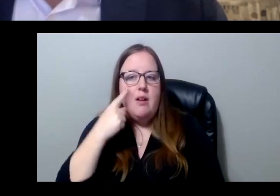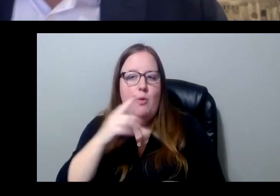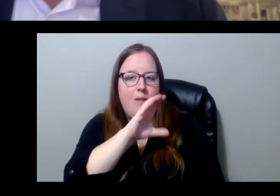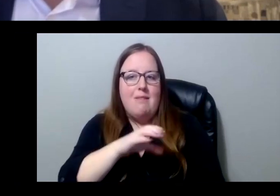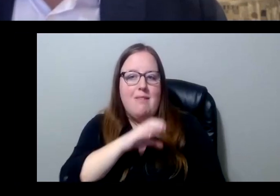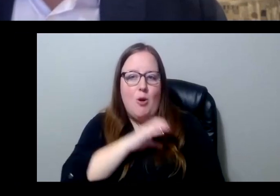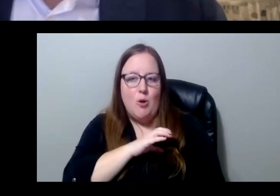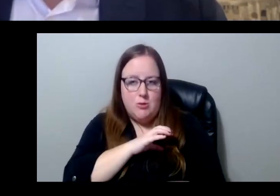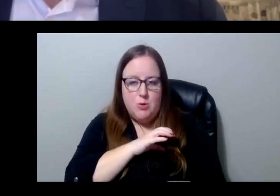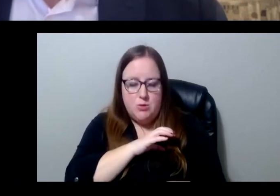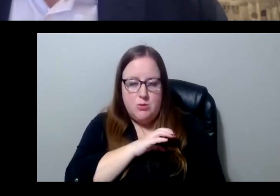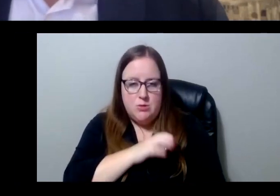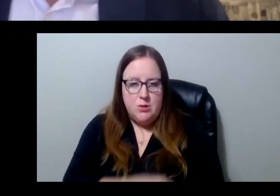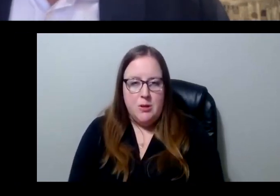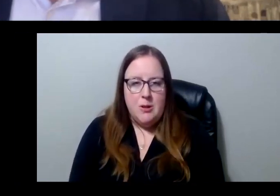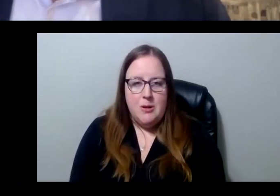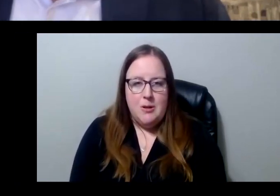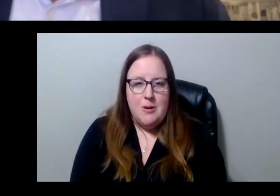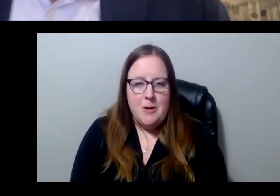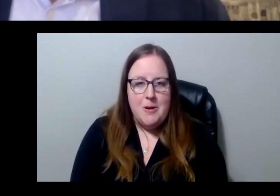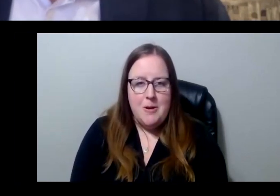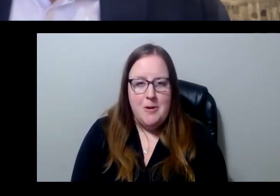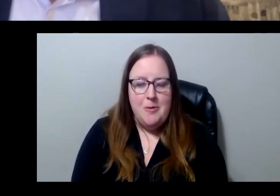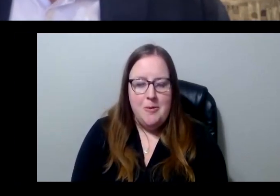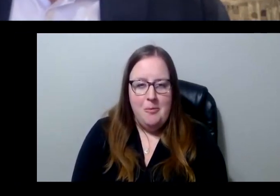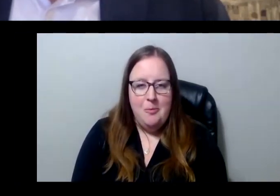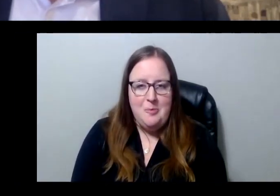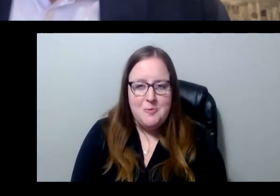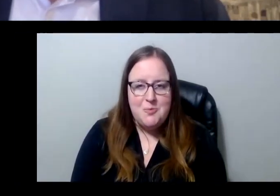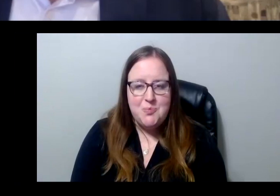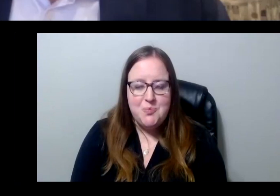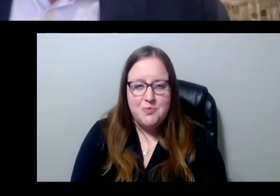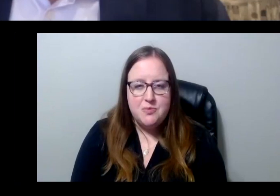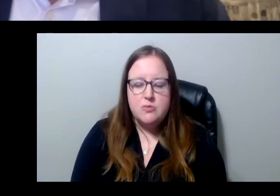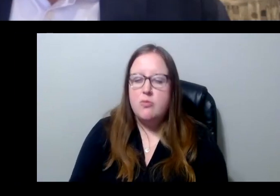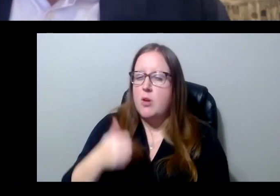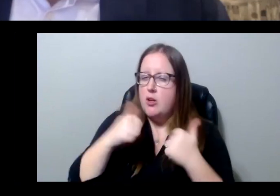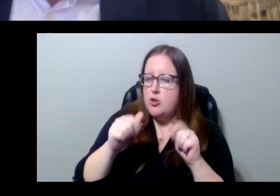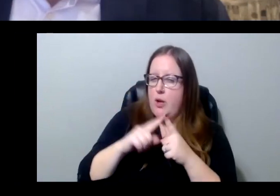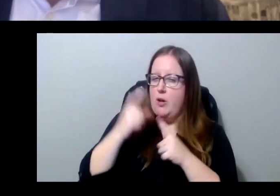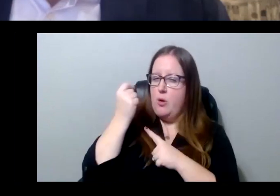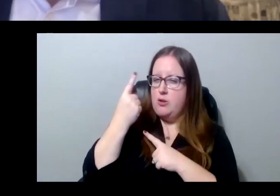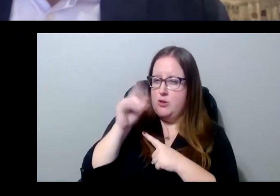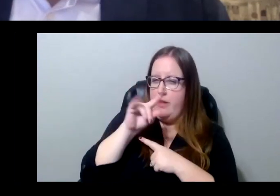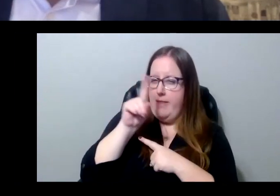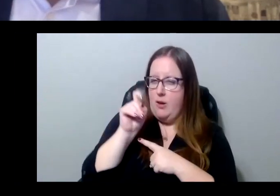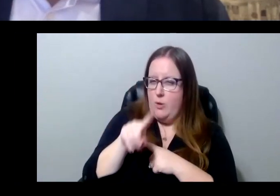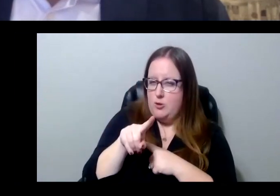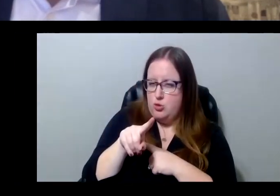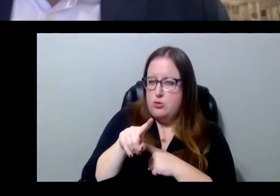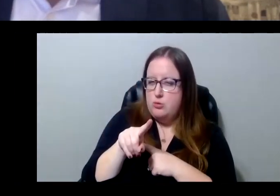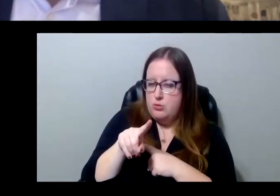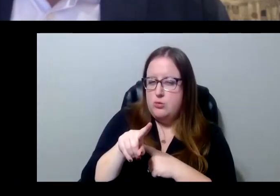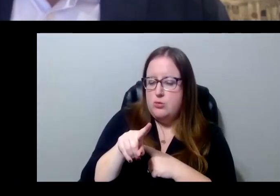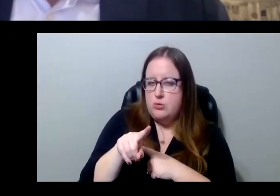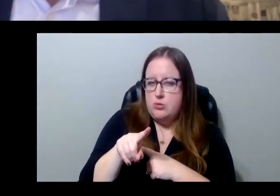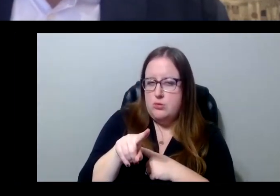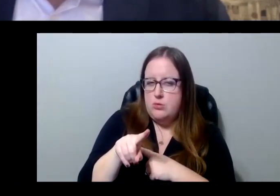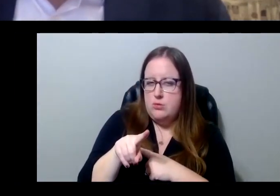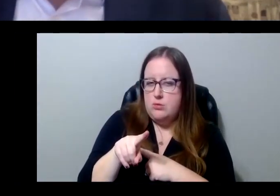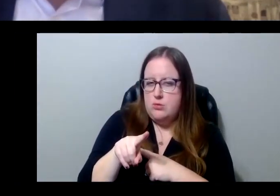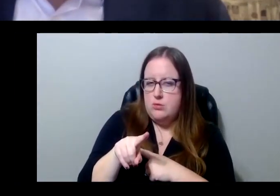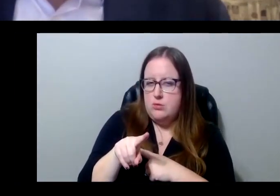who are escaping such brutality and such atrocities. So I focus on individual characters